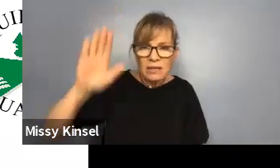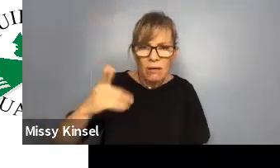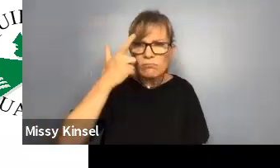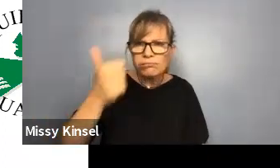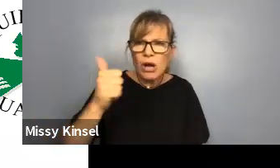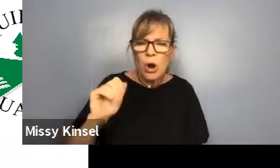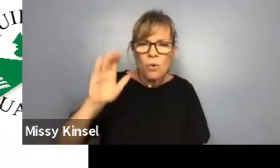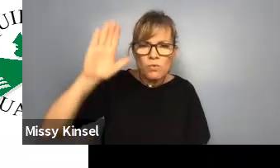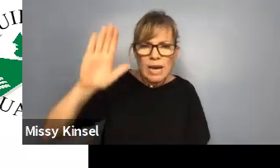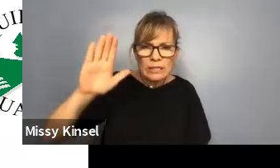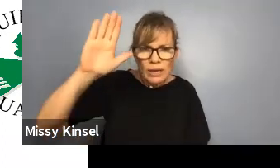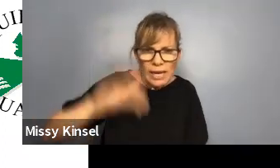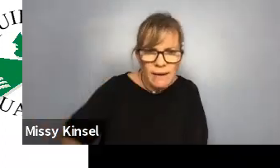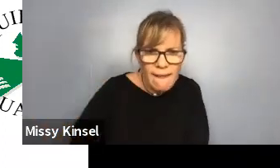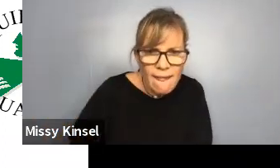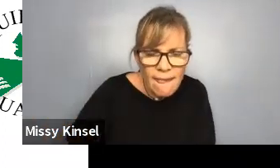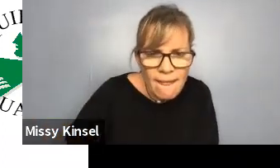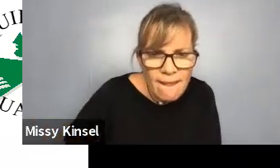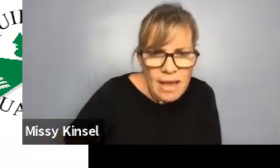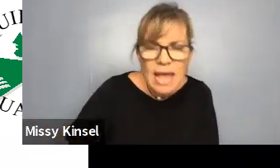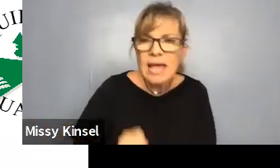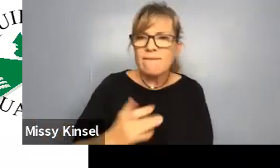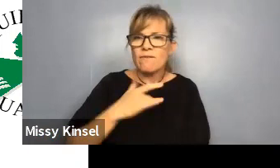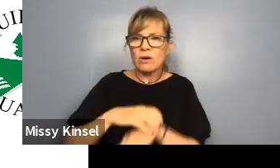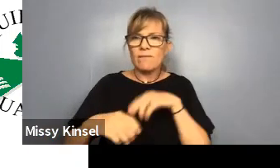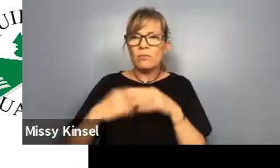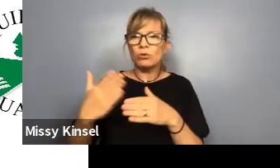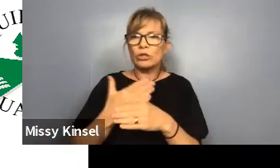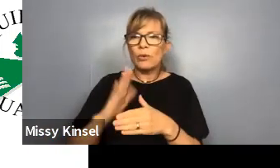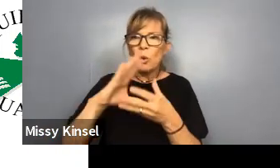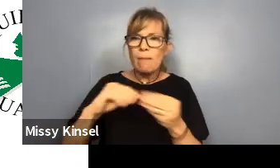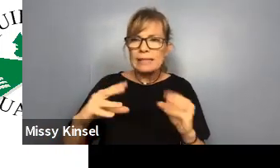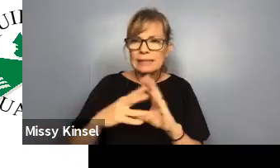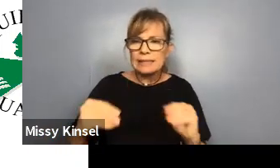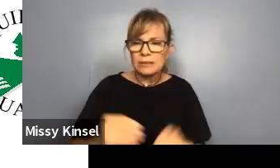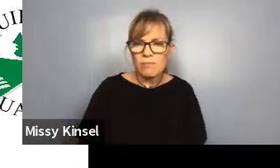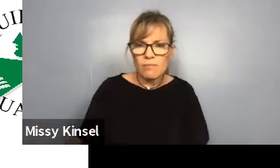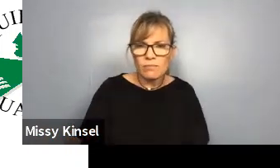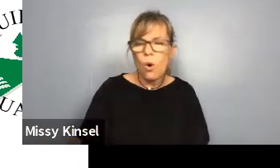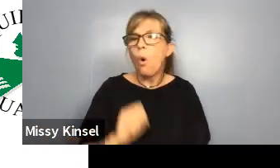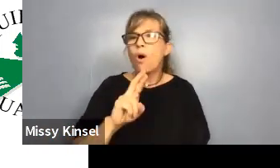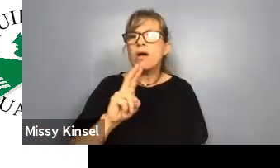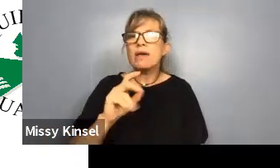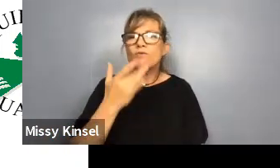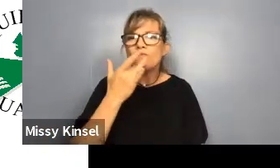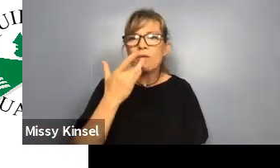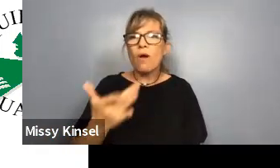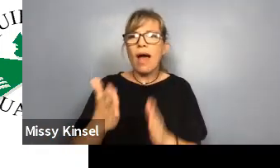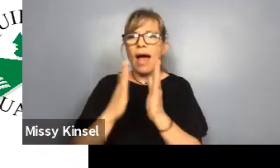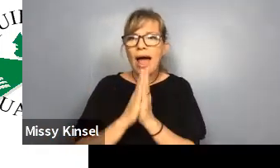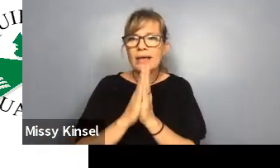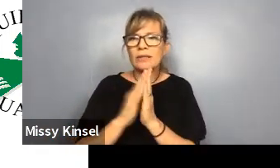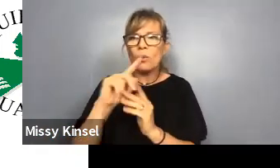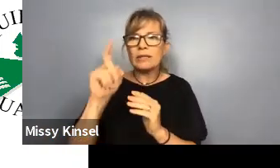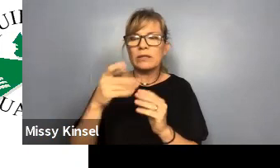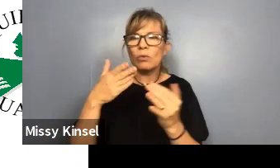to raise your hand if you're comfortable sharing your message or asking your question through audio, and we can